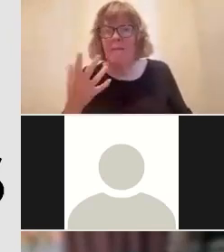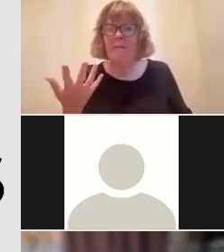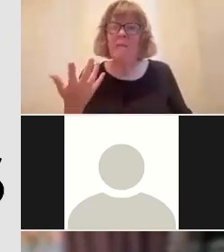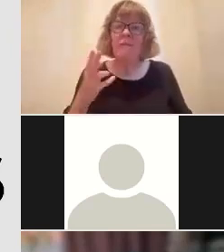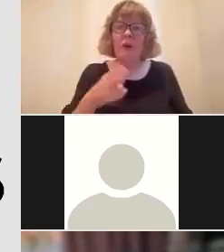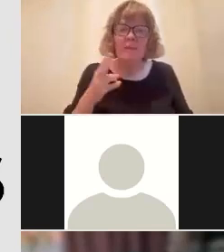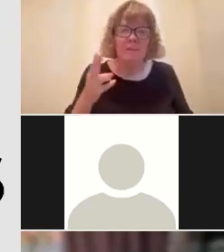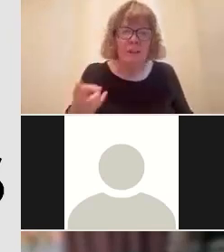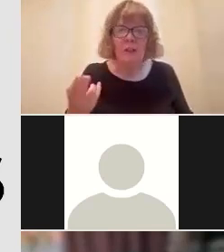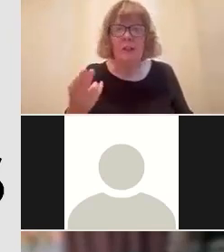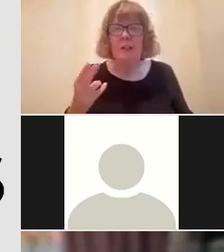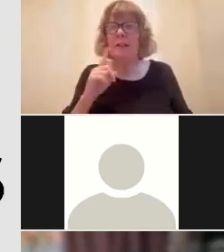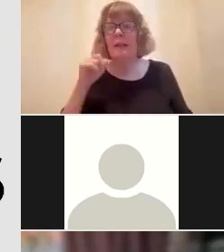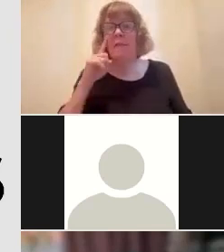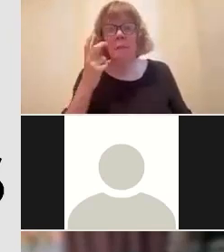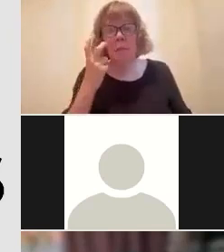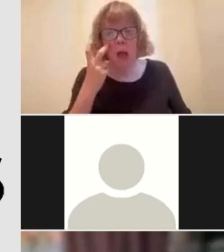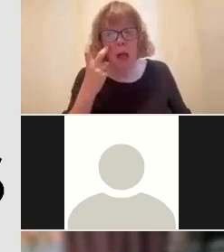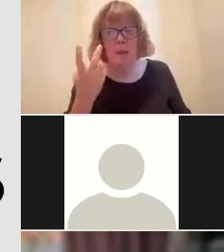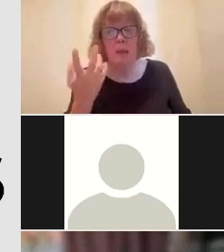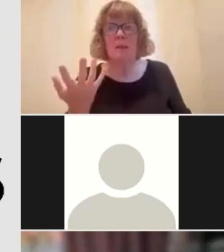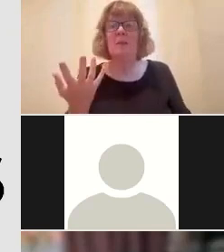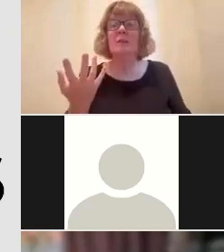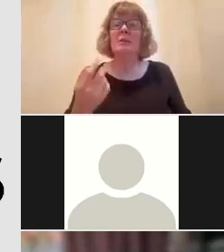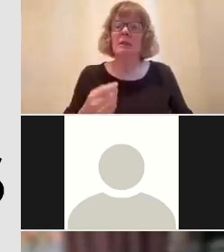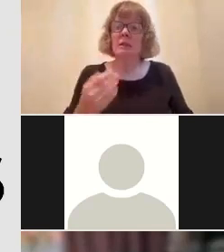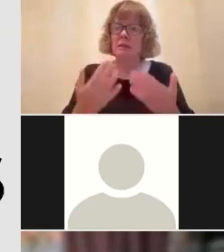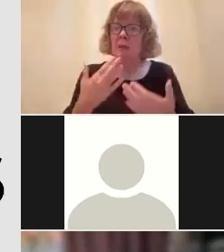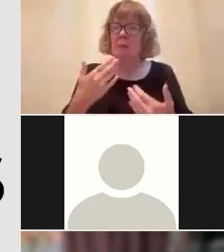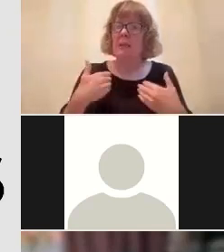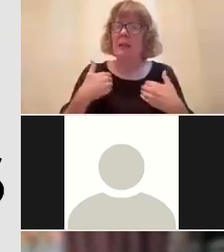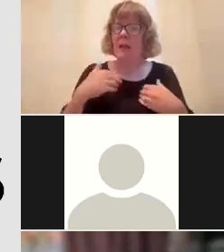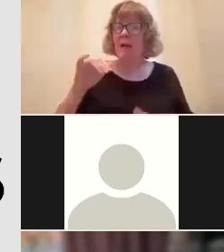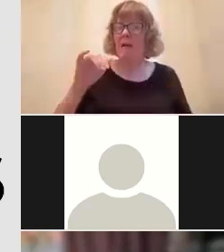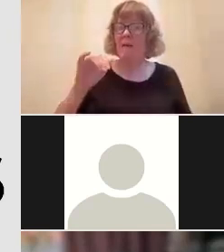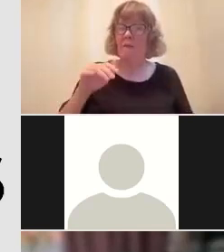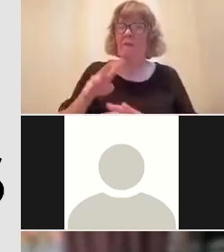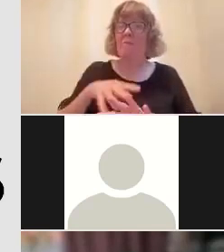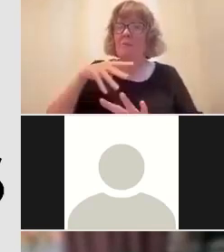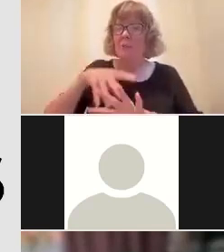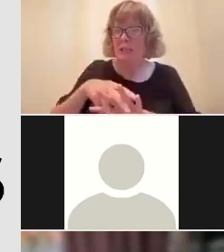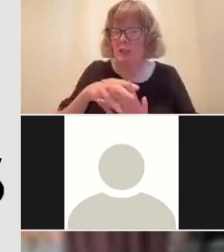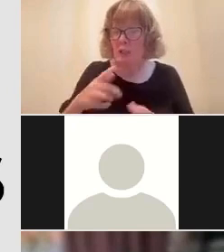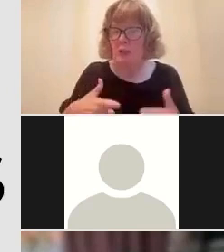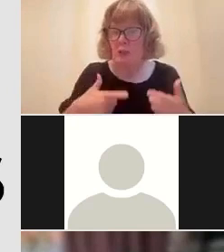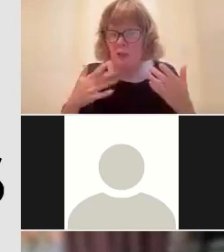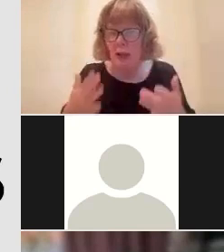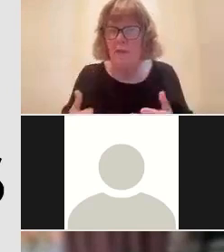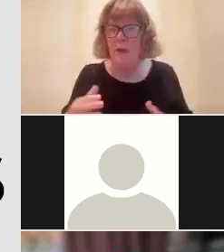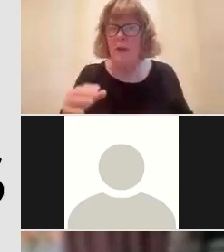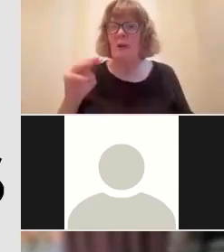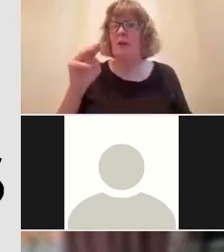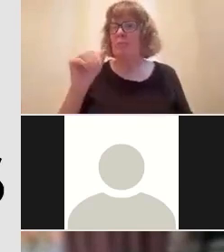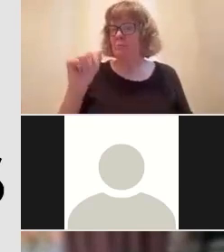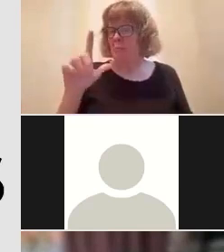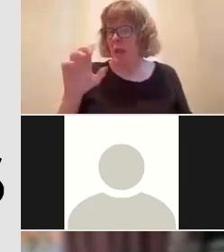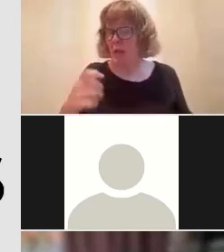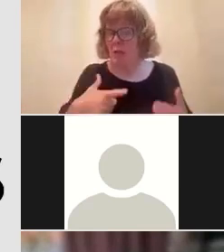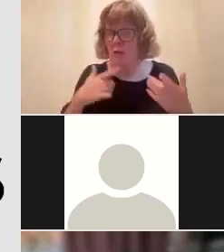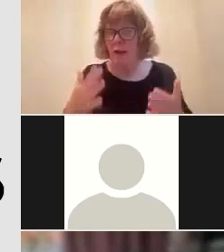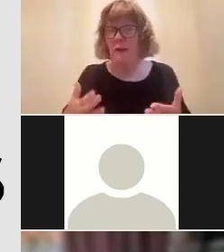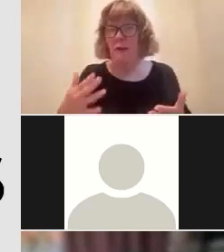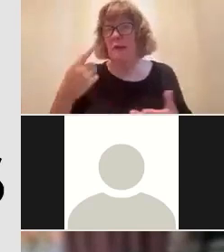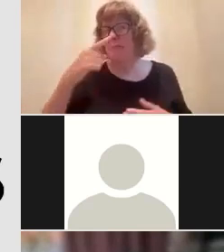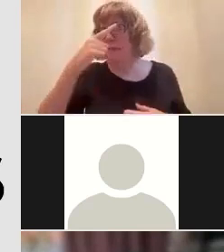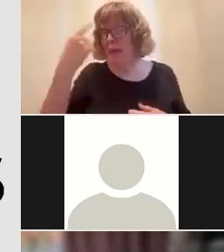or deafblind. We may have Indigenous survivors, male survivors, Black